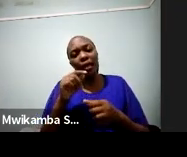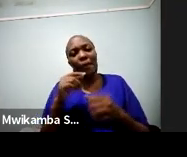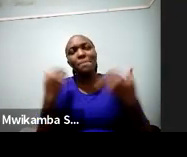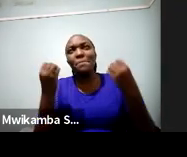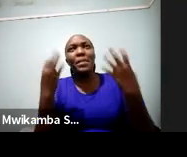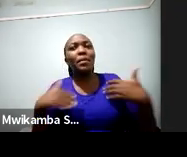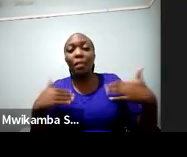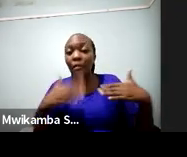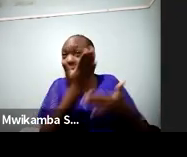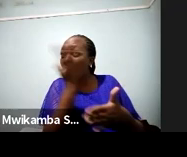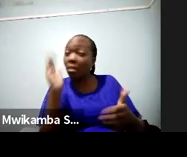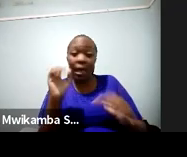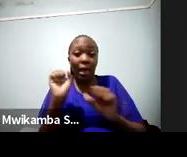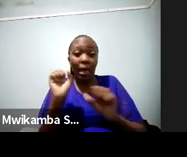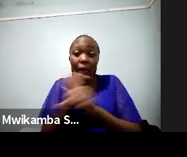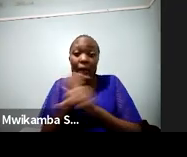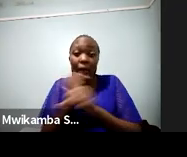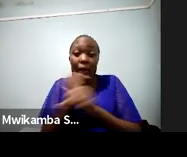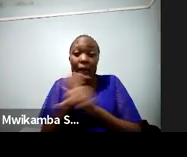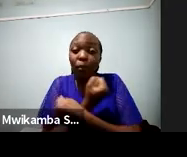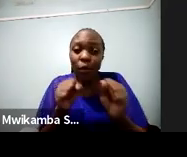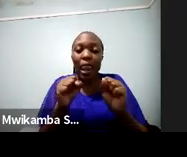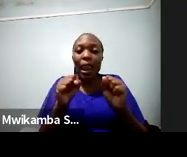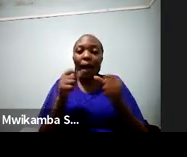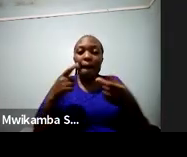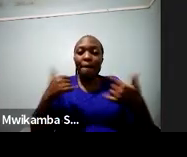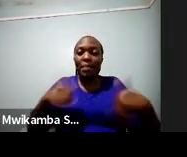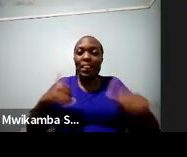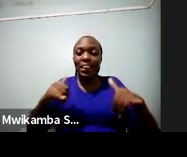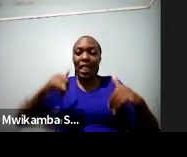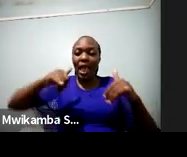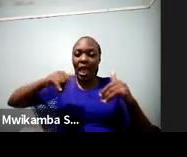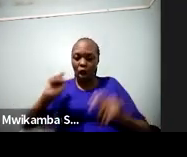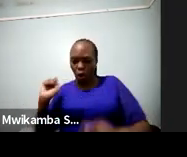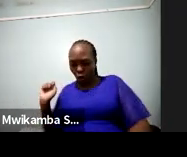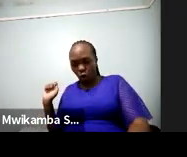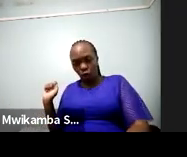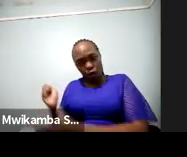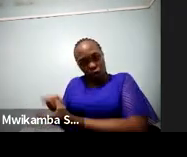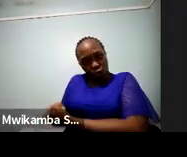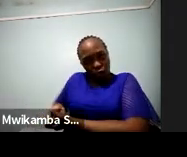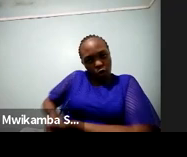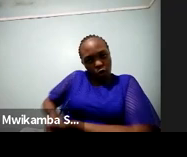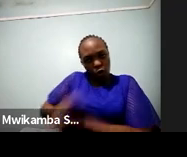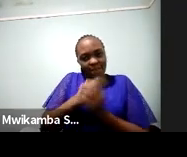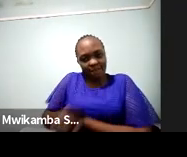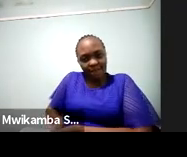where you can enjoy your sport. So sport and fun is part of your future. This is not the